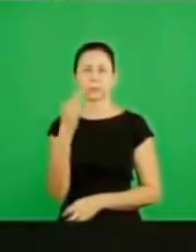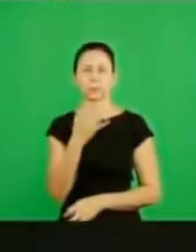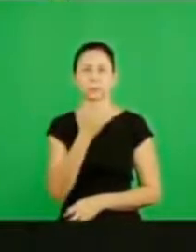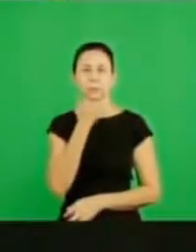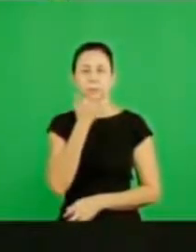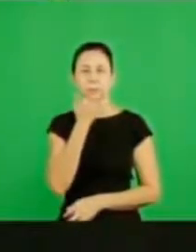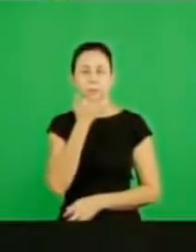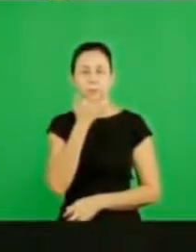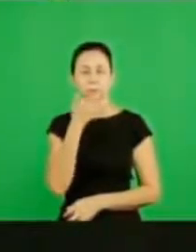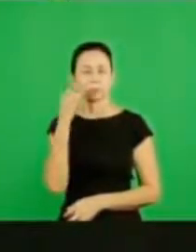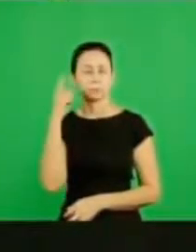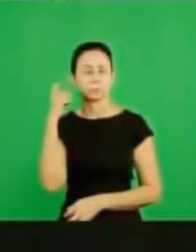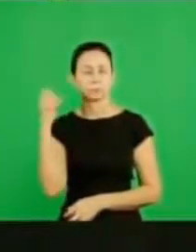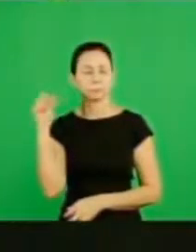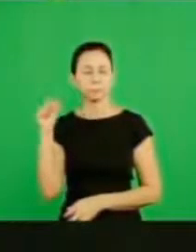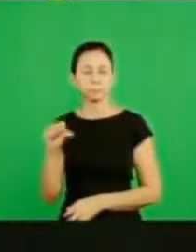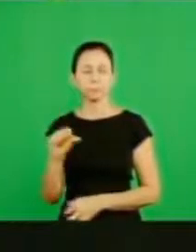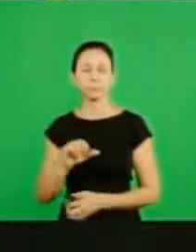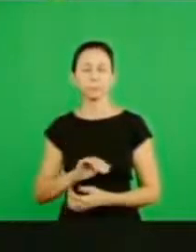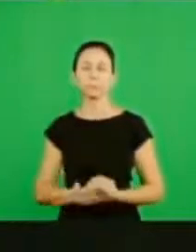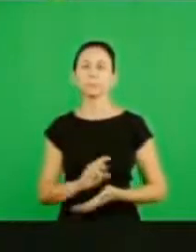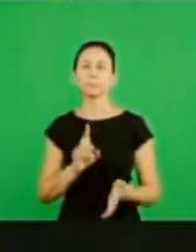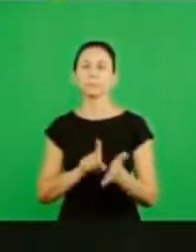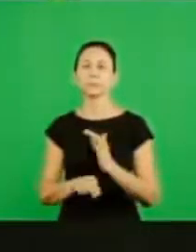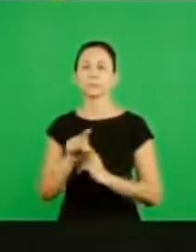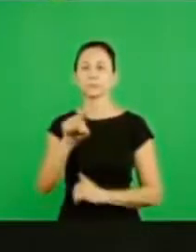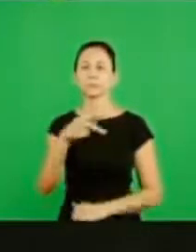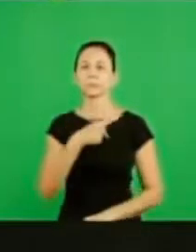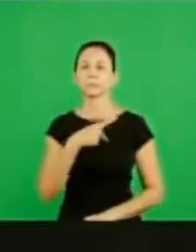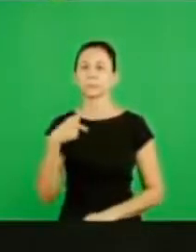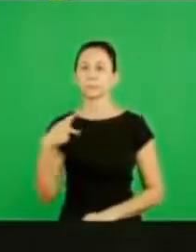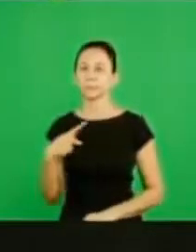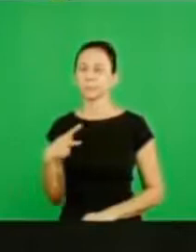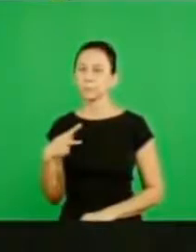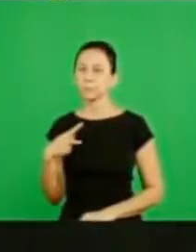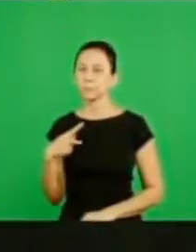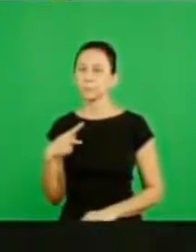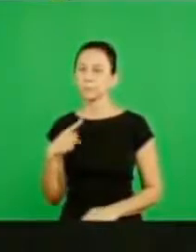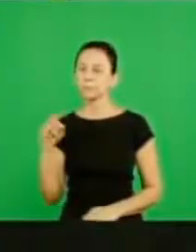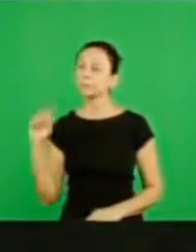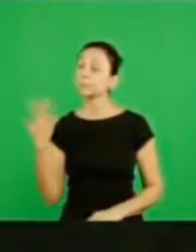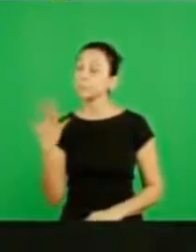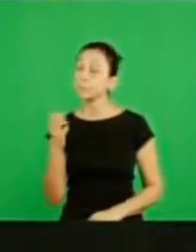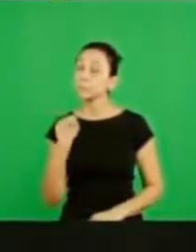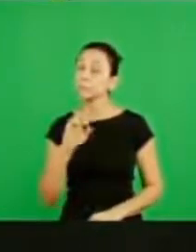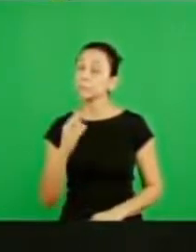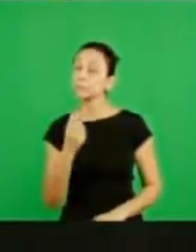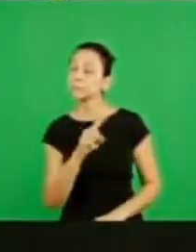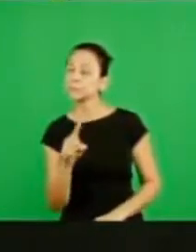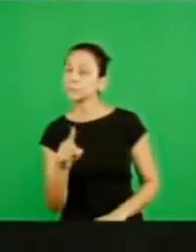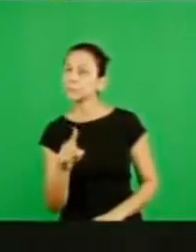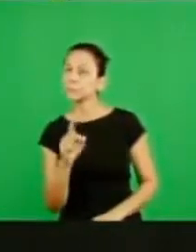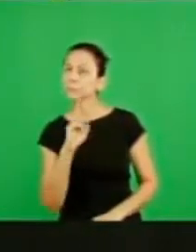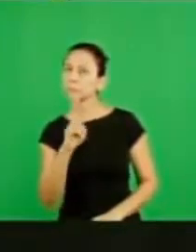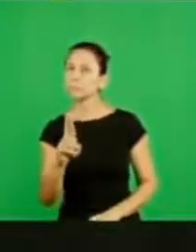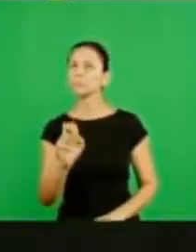mingled with blood, and were thrown to the earth. And a third of the trees were burned up, and all the green grass was burned